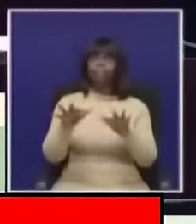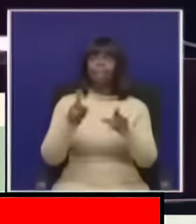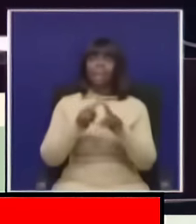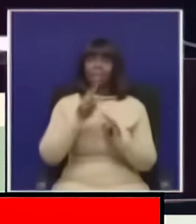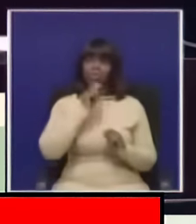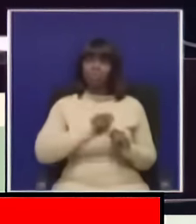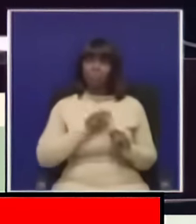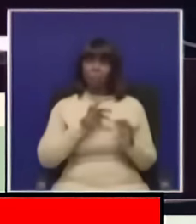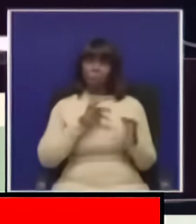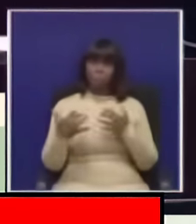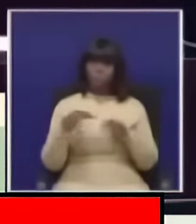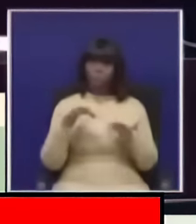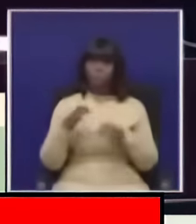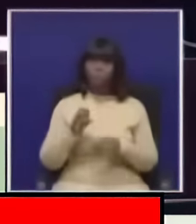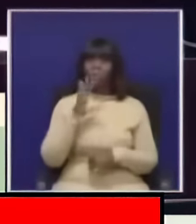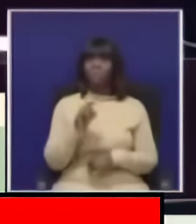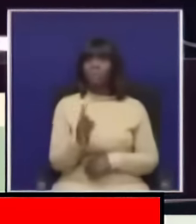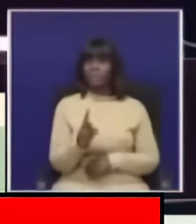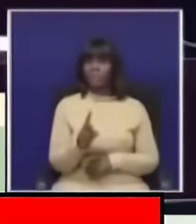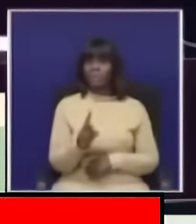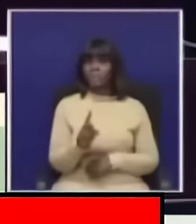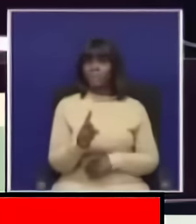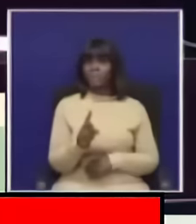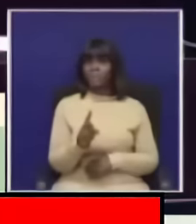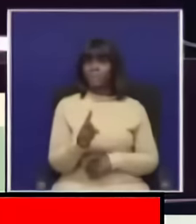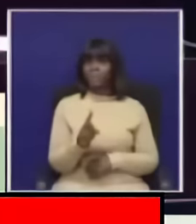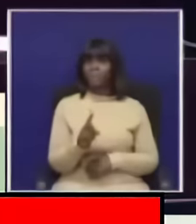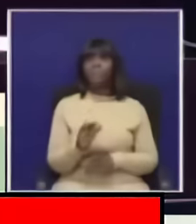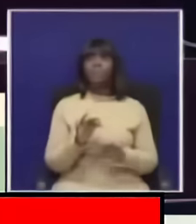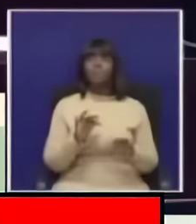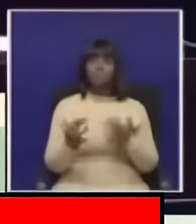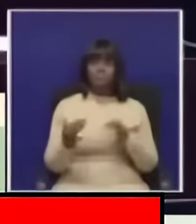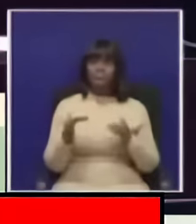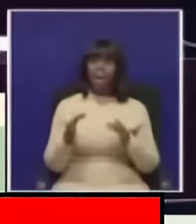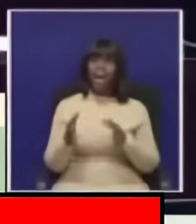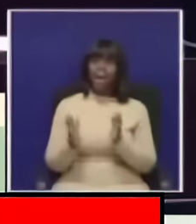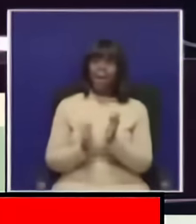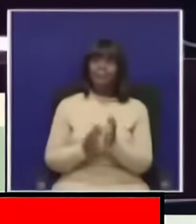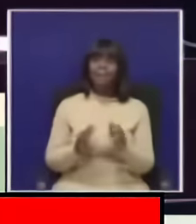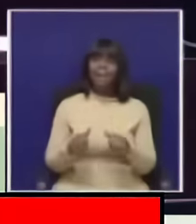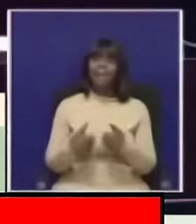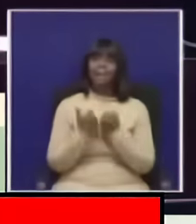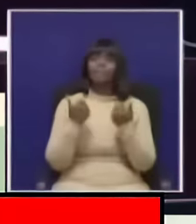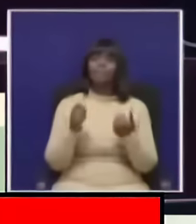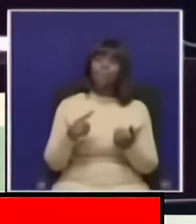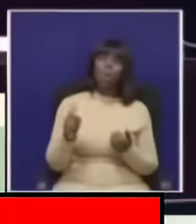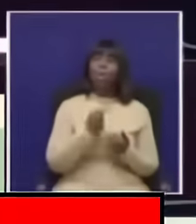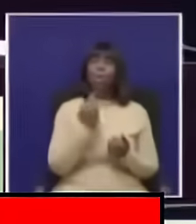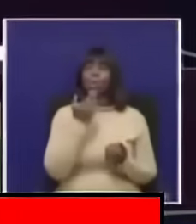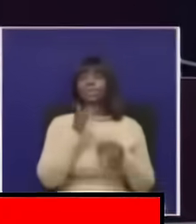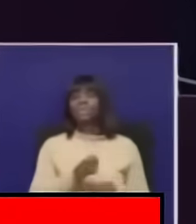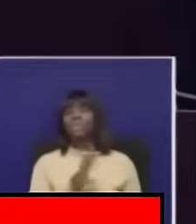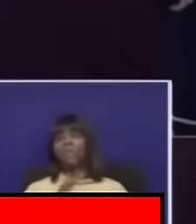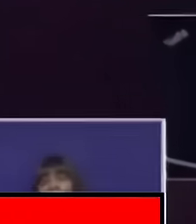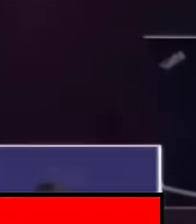being waged against South Africa is the unrelenting war against all who live in our country. Yesterday, we debated a report on